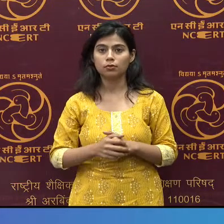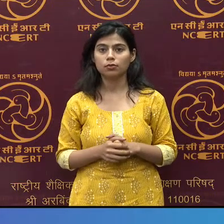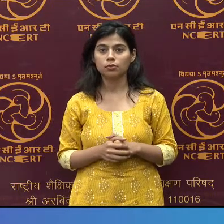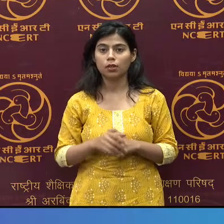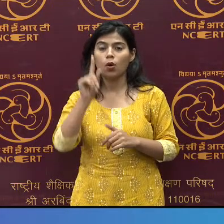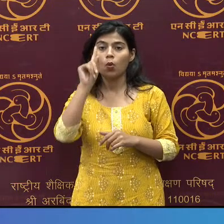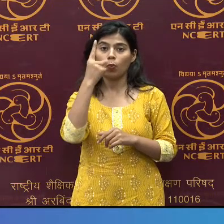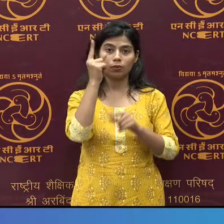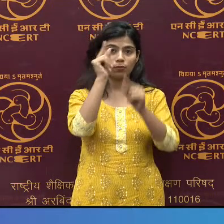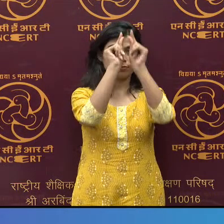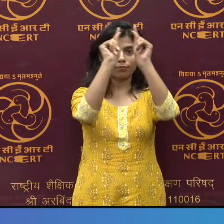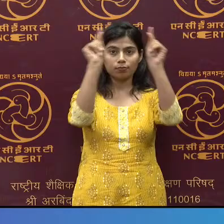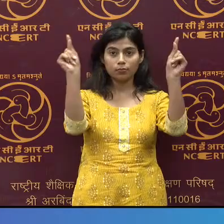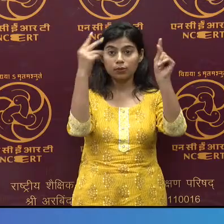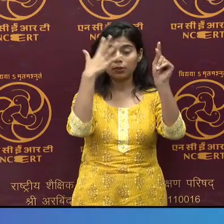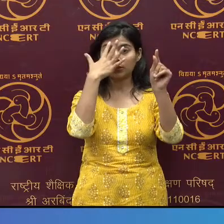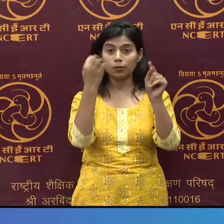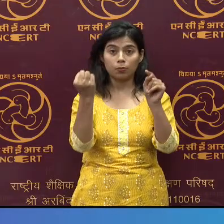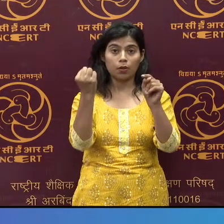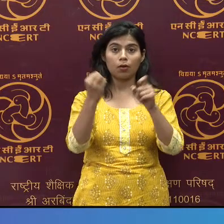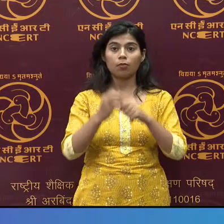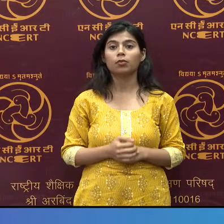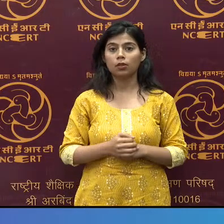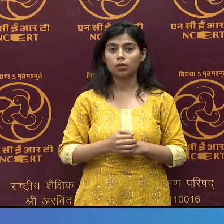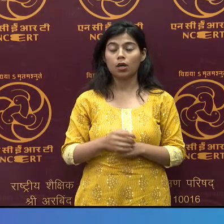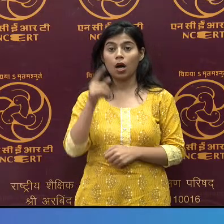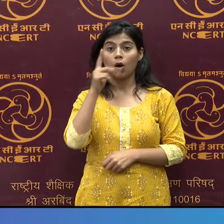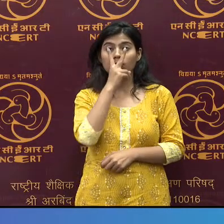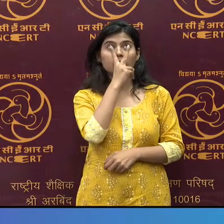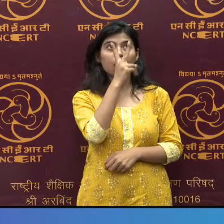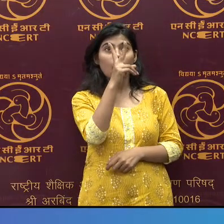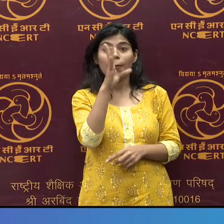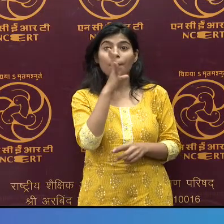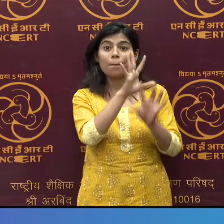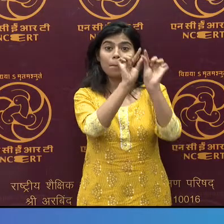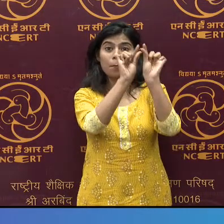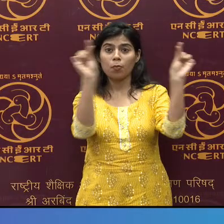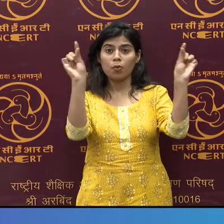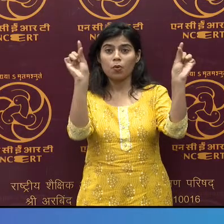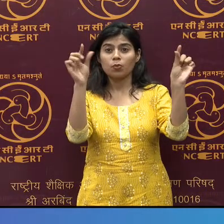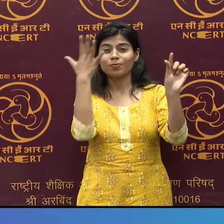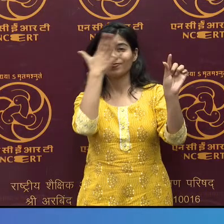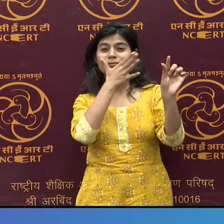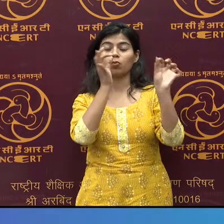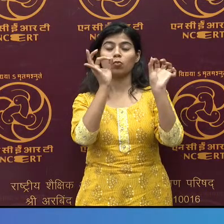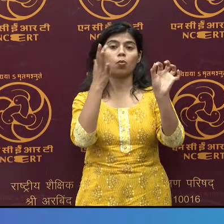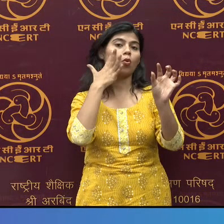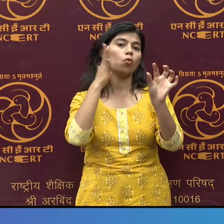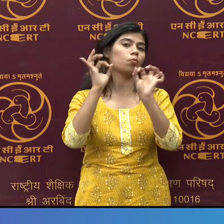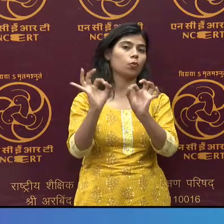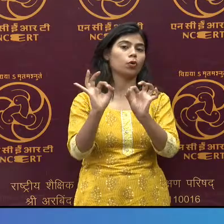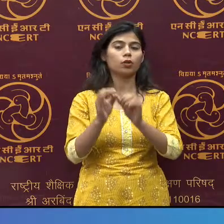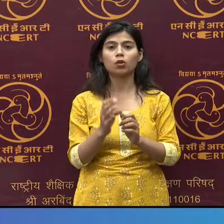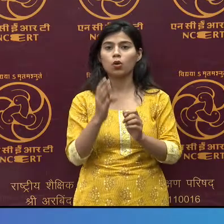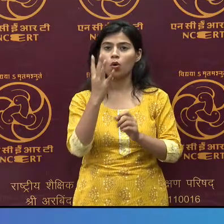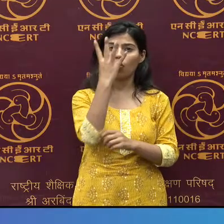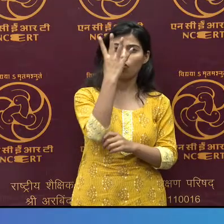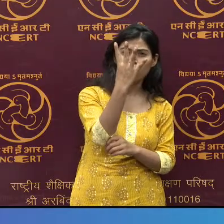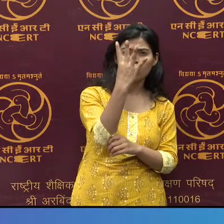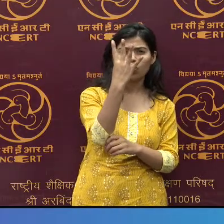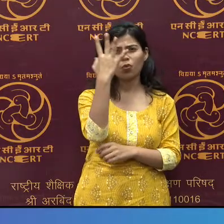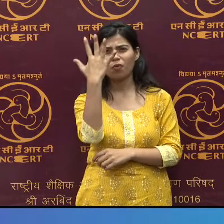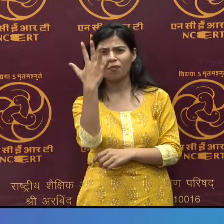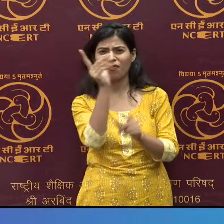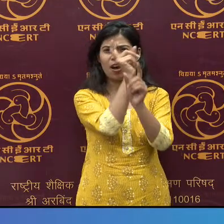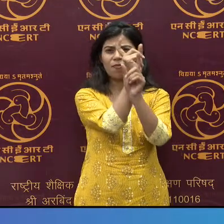the heading, please remember heading should be very eye-catching, but do not use more than 4 words or 5